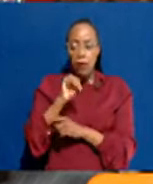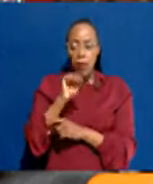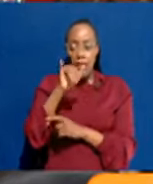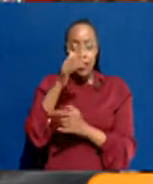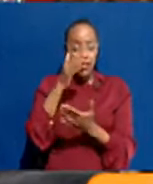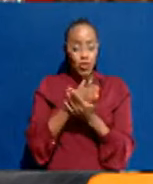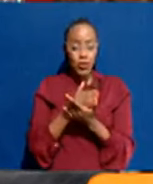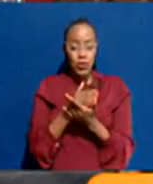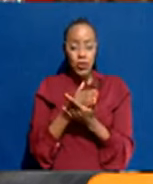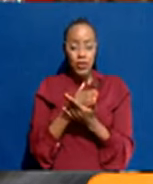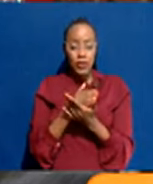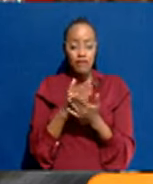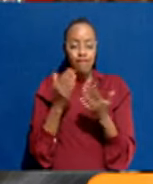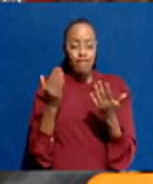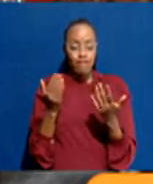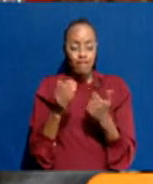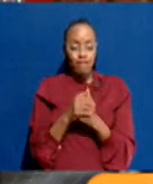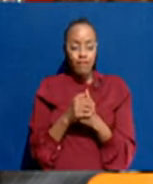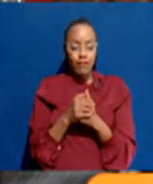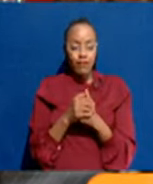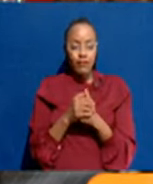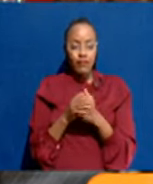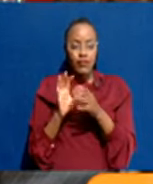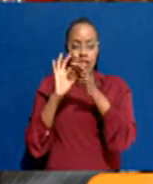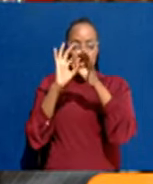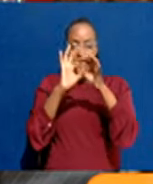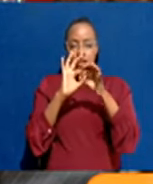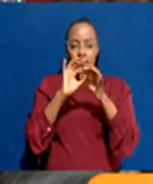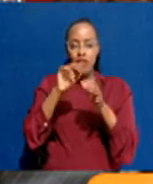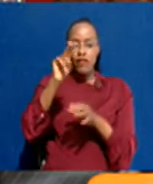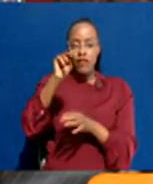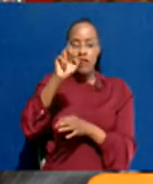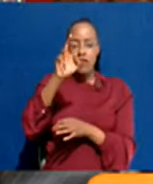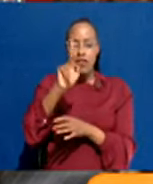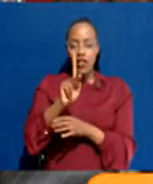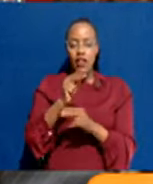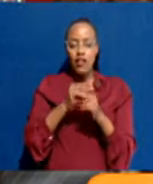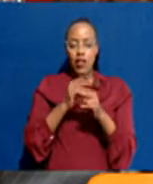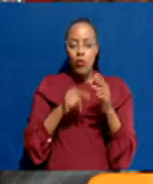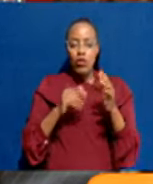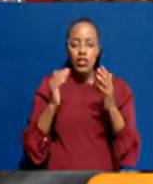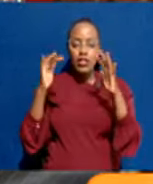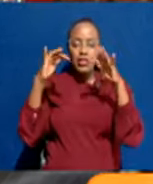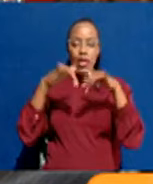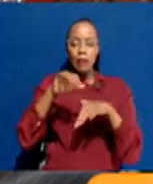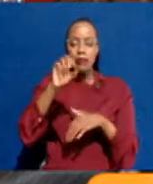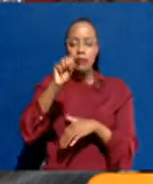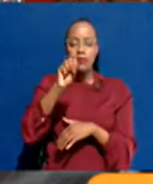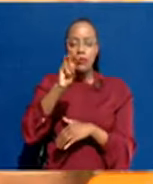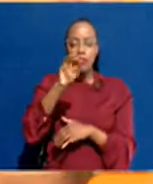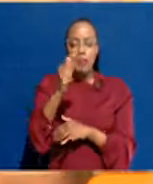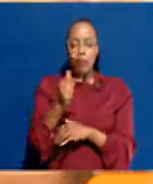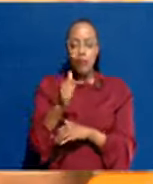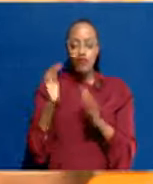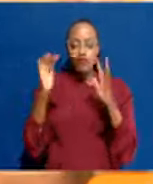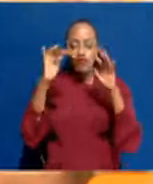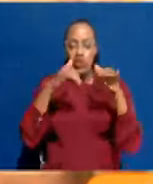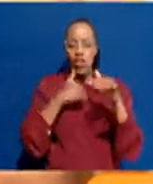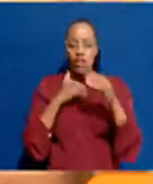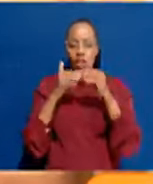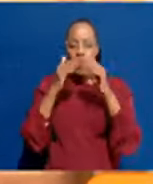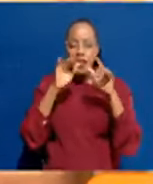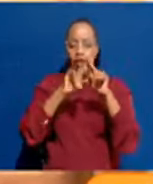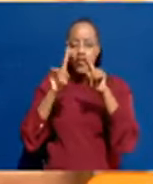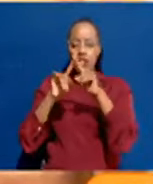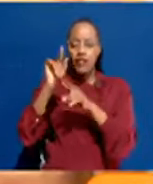fact. The coalition, NAK, had a little thing called the summit. Yes. Made up of the leaders from